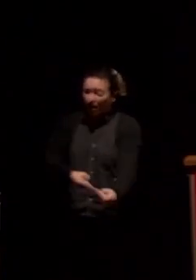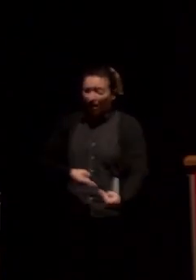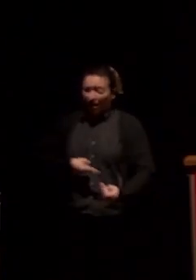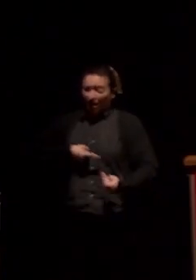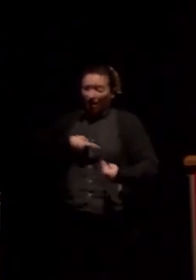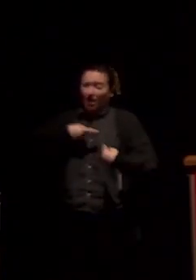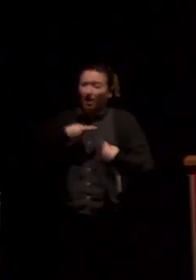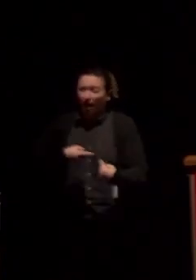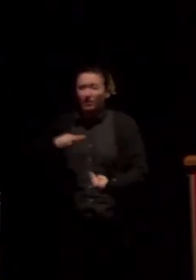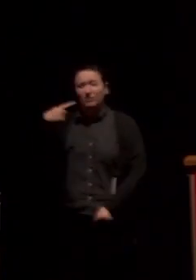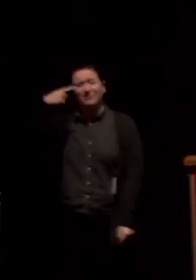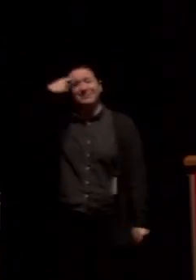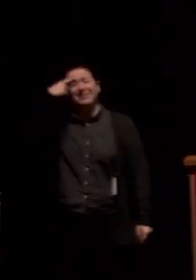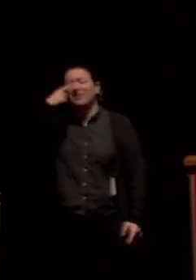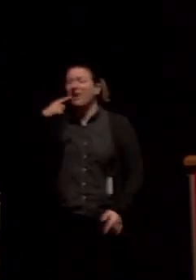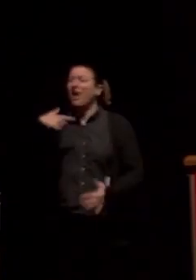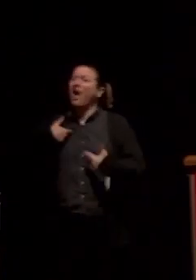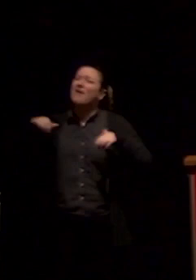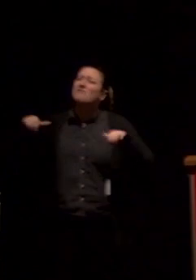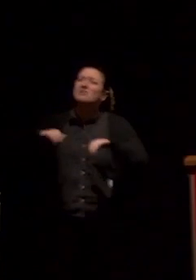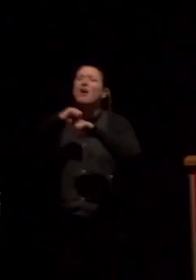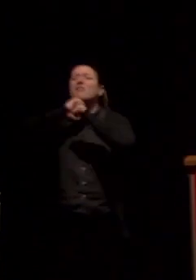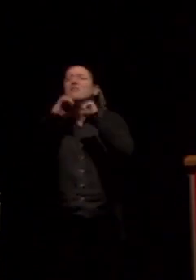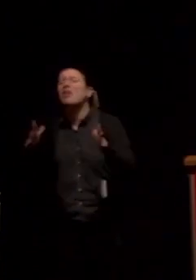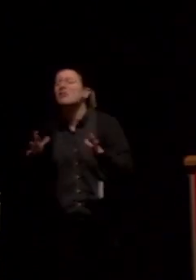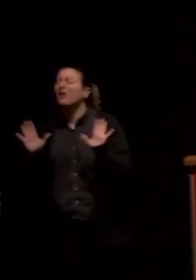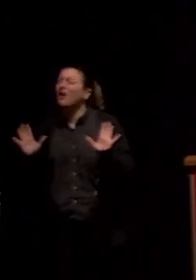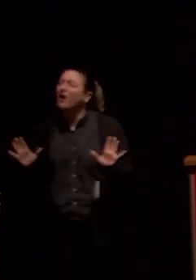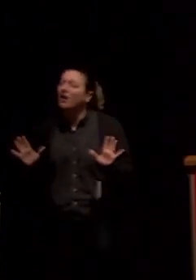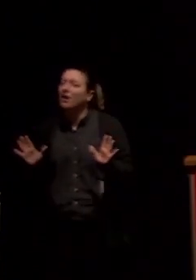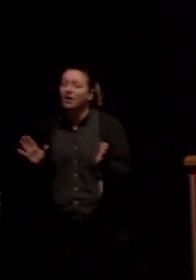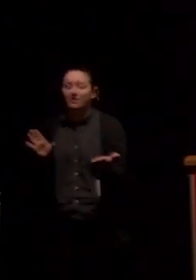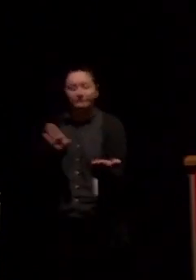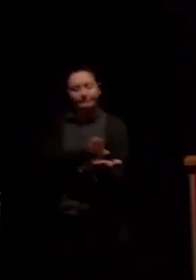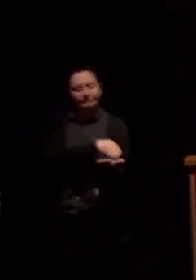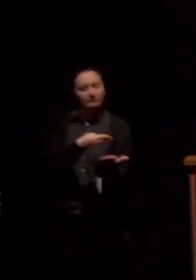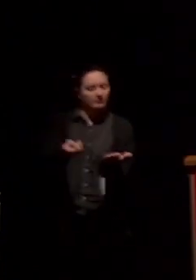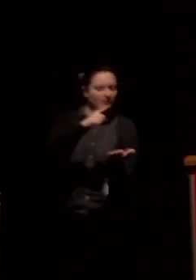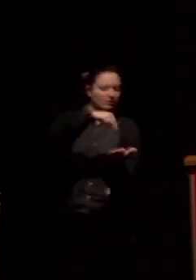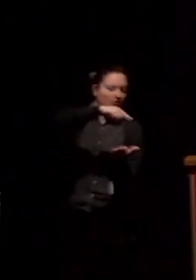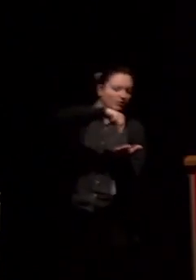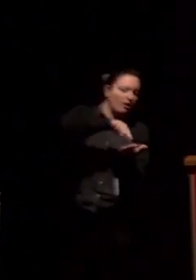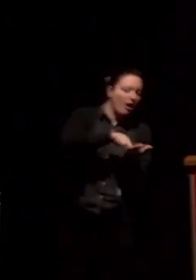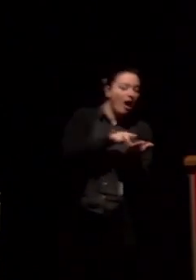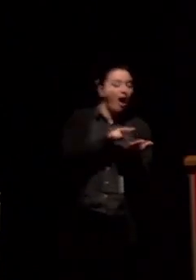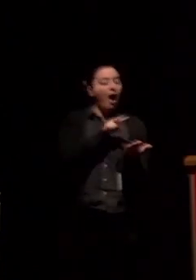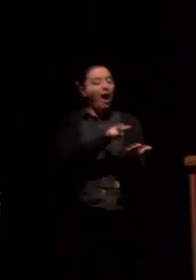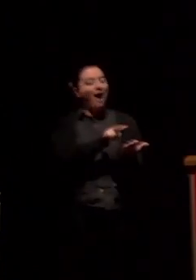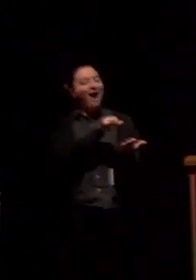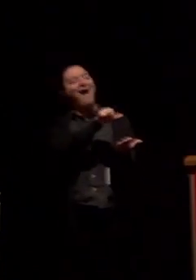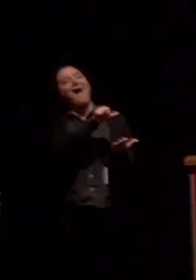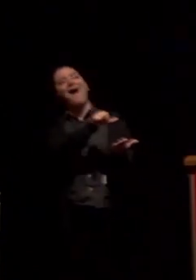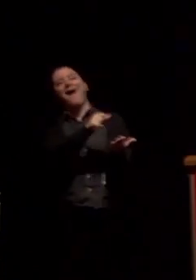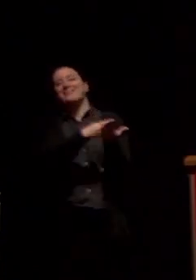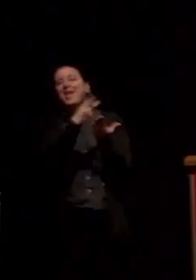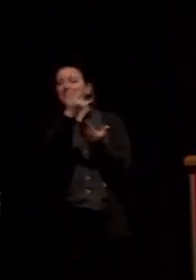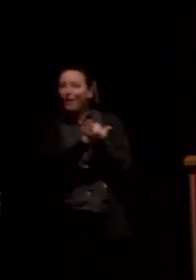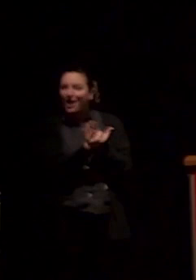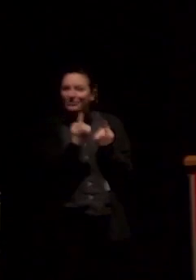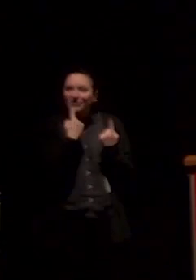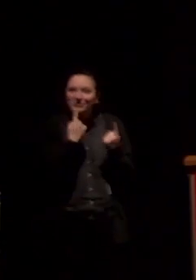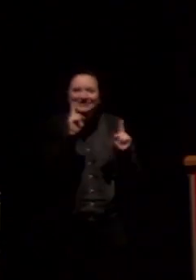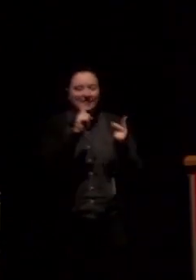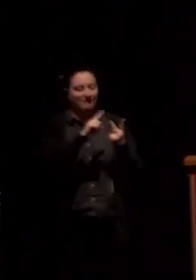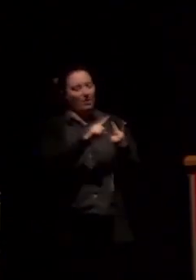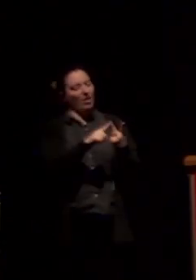any progress, you can go back in time and think, oh my gosh, that project really did work. I did really improve that relationship with